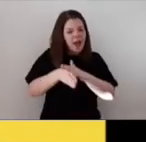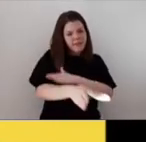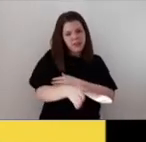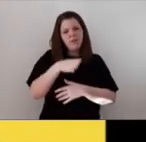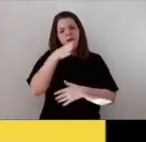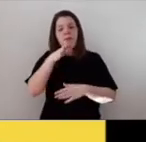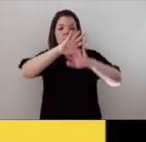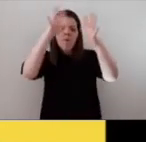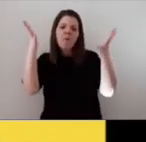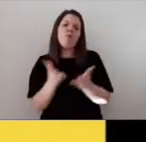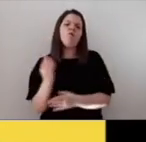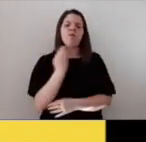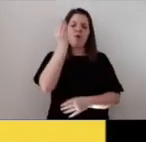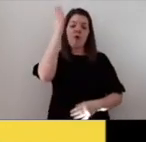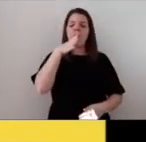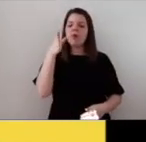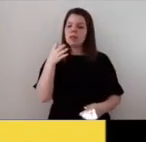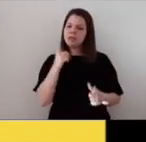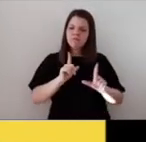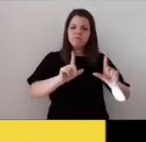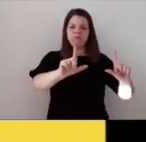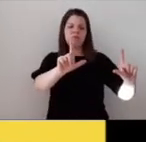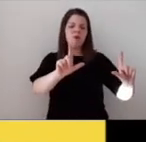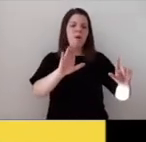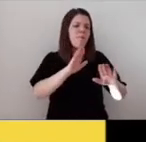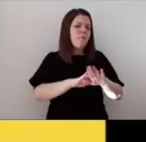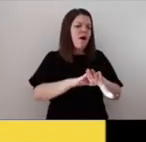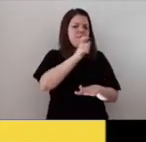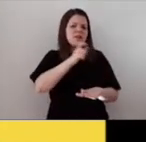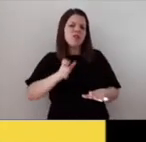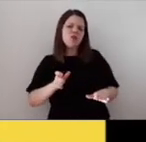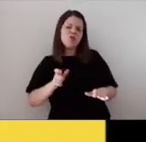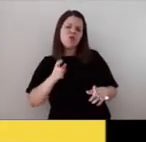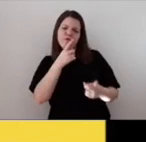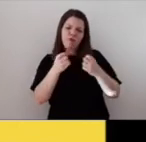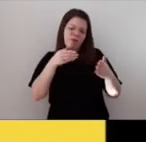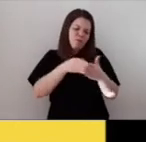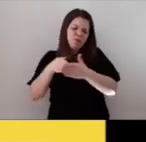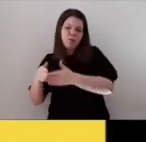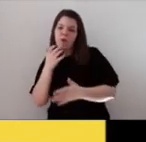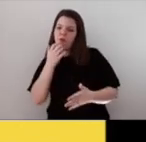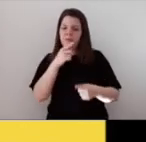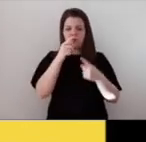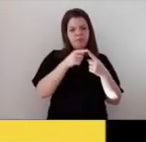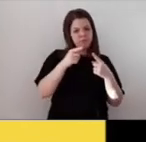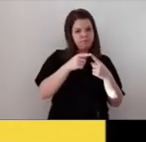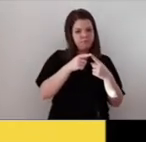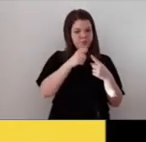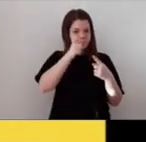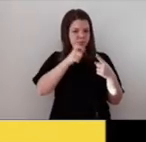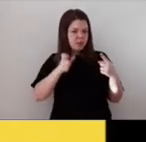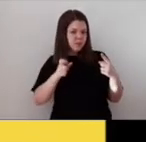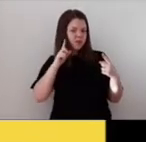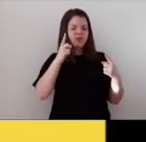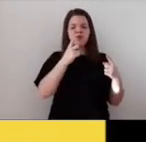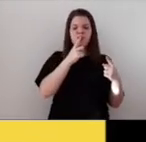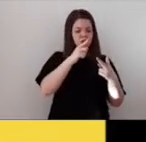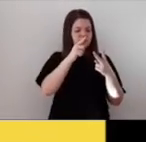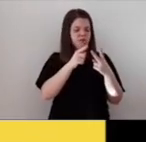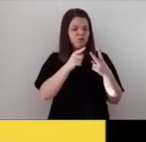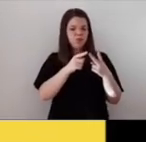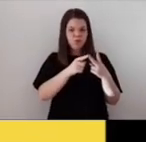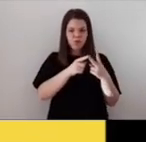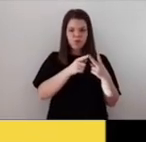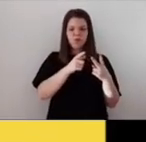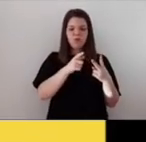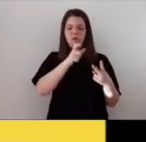about accessibility and what can we do to make a better world. This presentation has been made